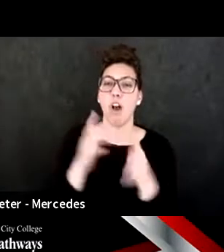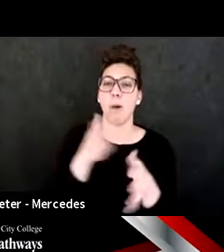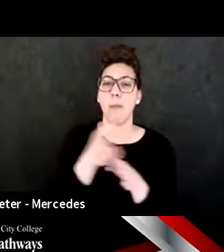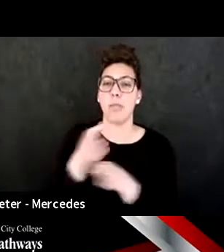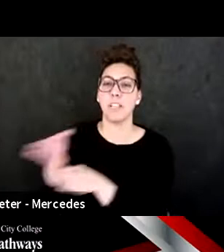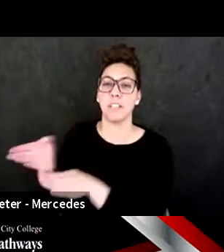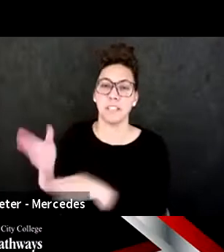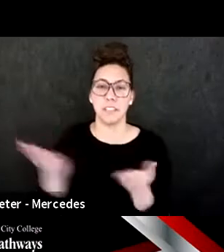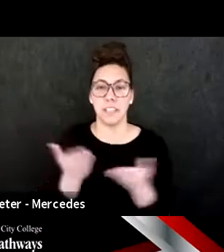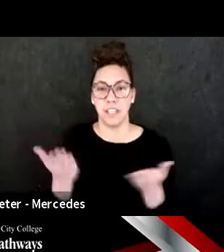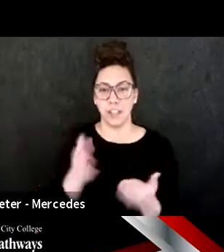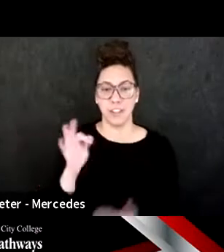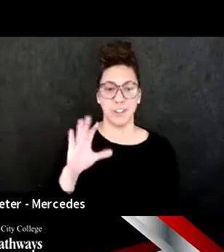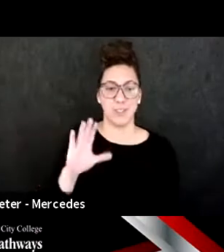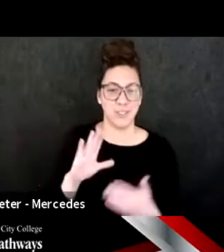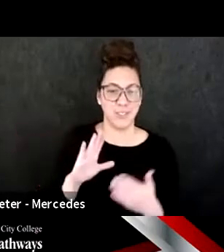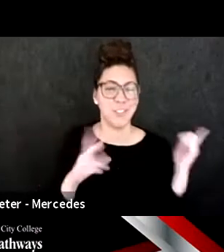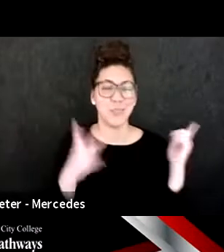Fresno City College. You see her background there.